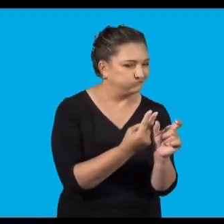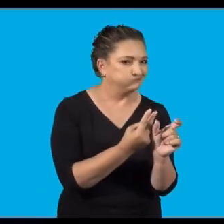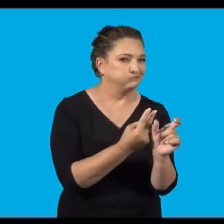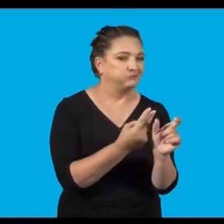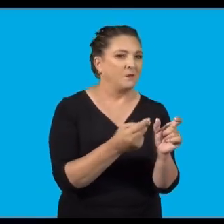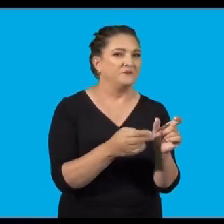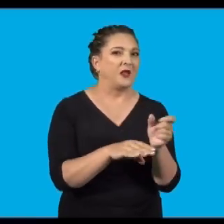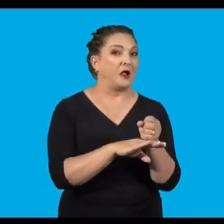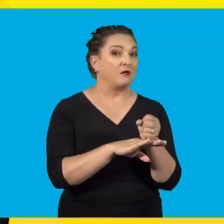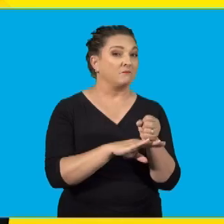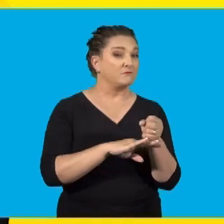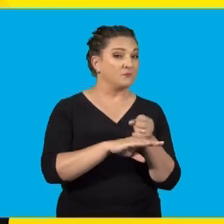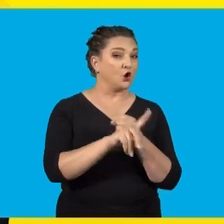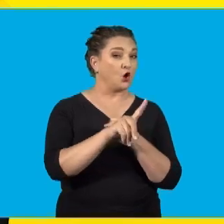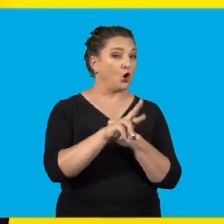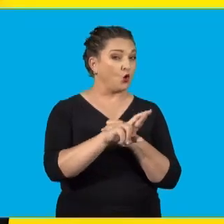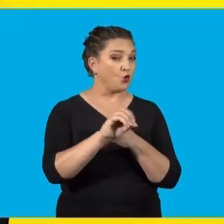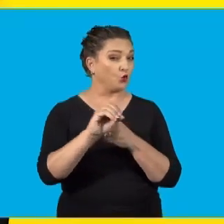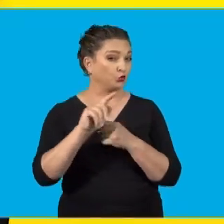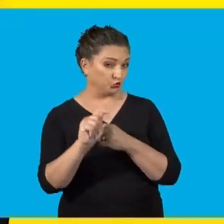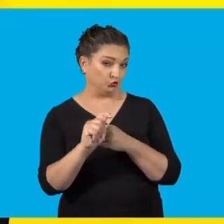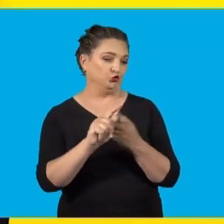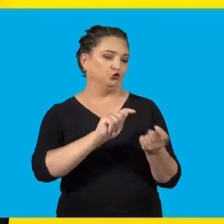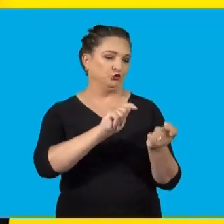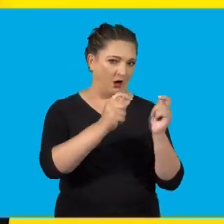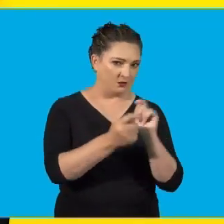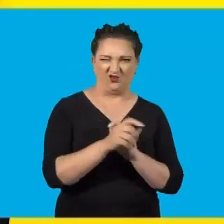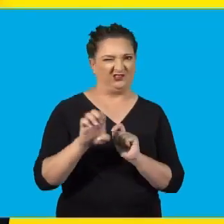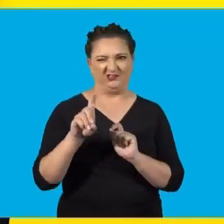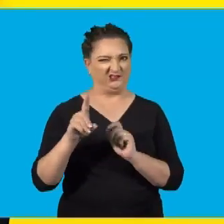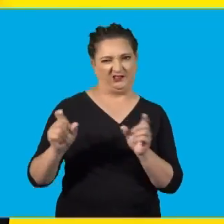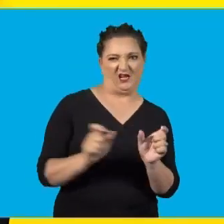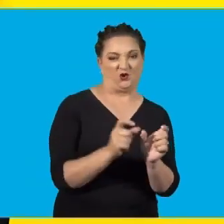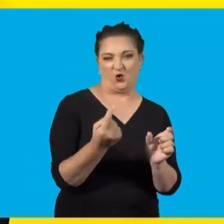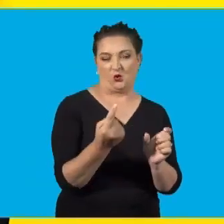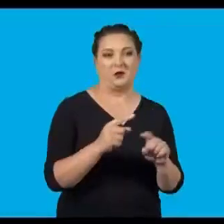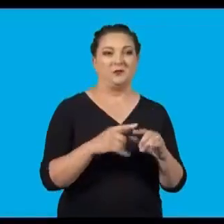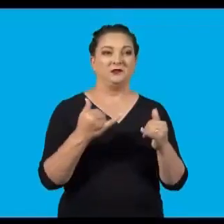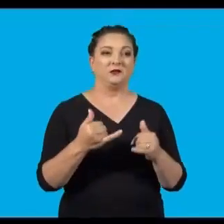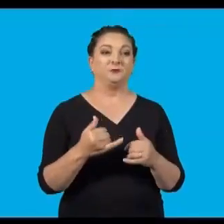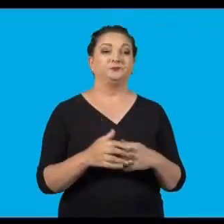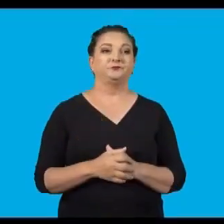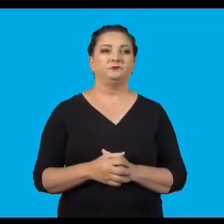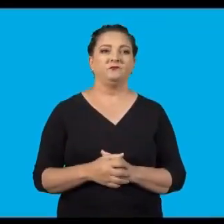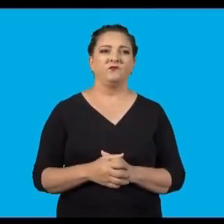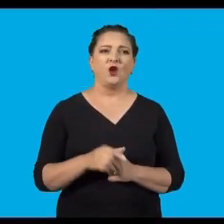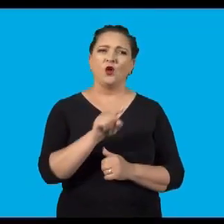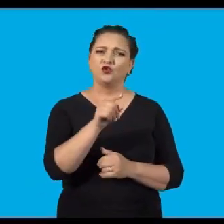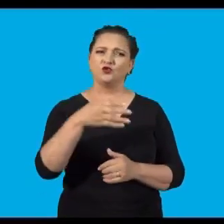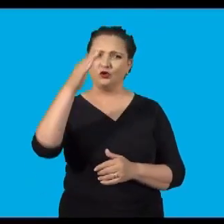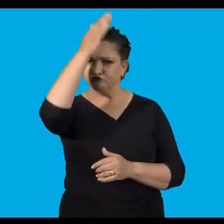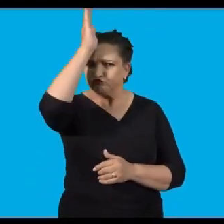in the past tense, and we don't simply add ed. Okay. Now, those sharks swim in the tank, the